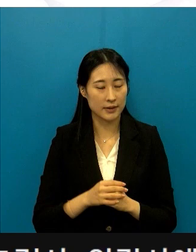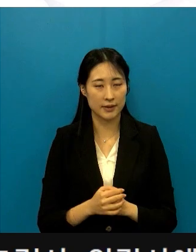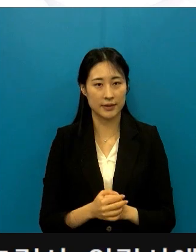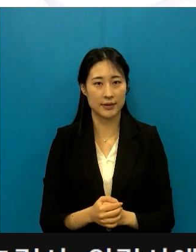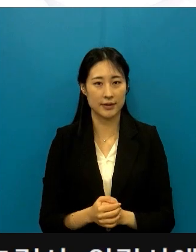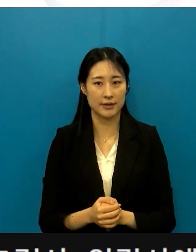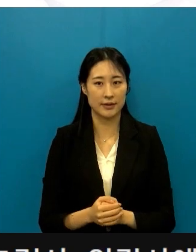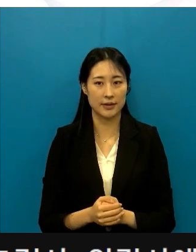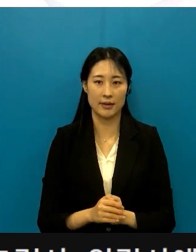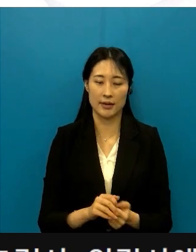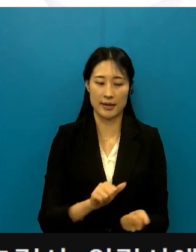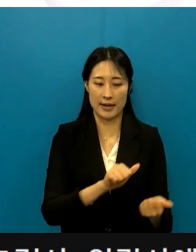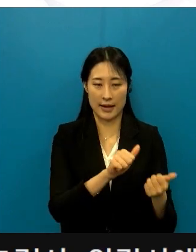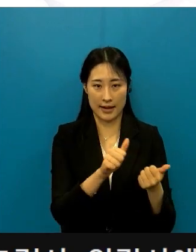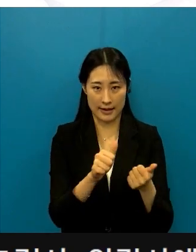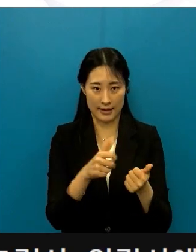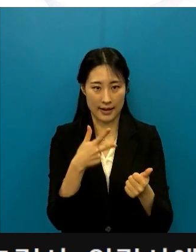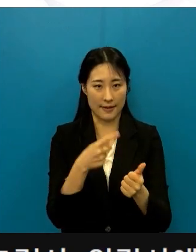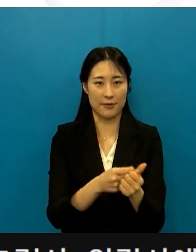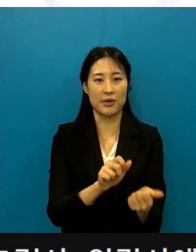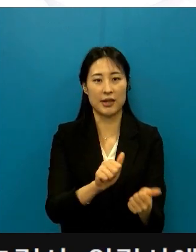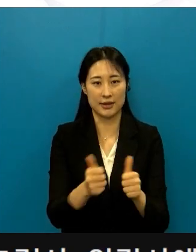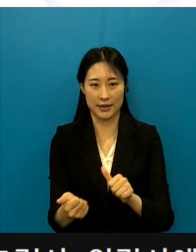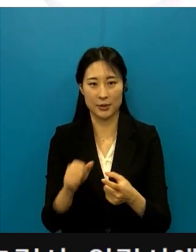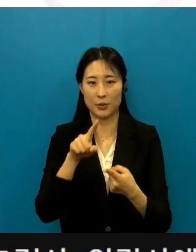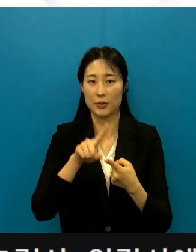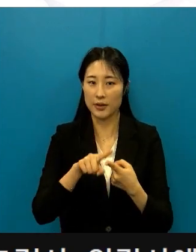European view and European guideline?